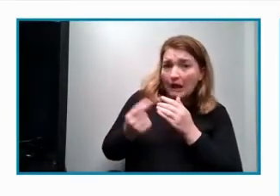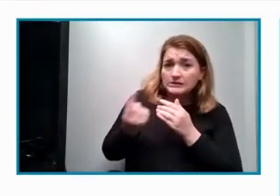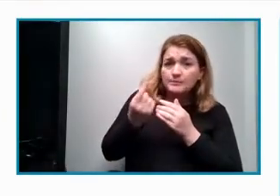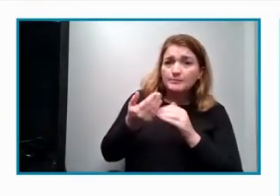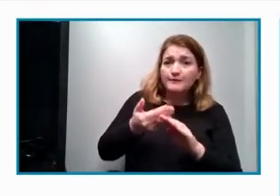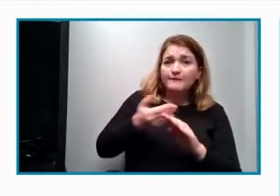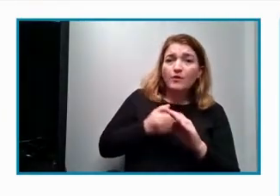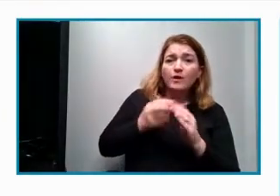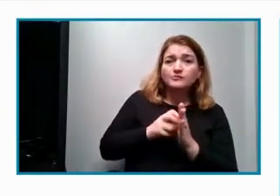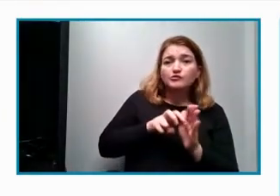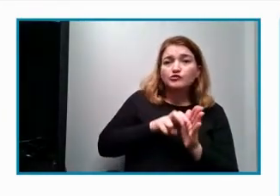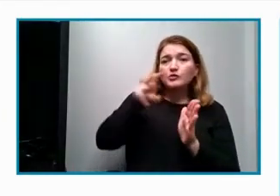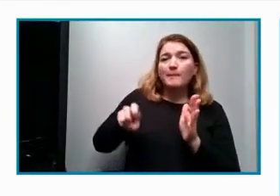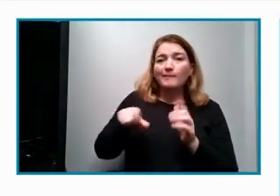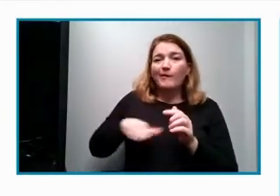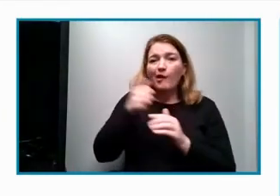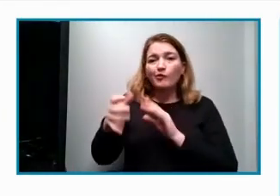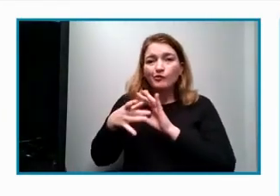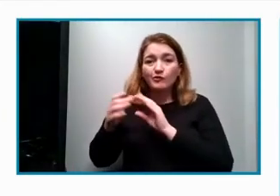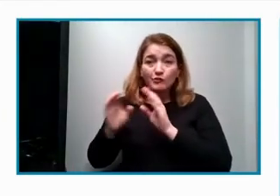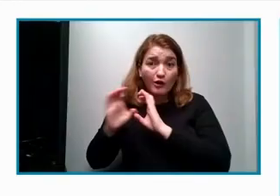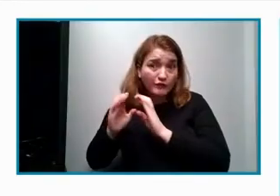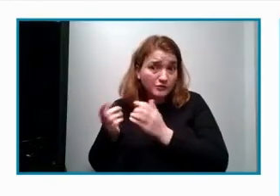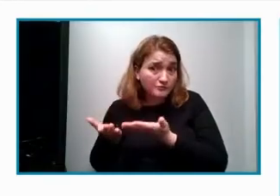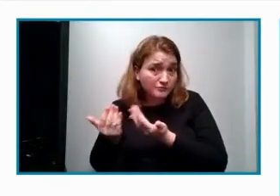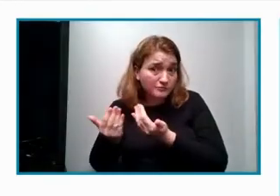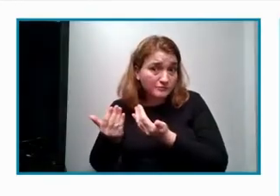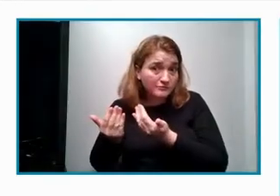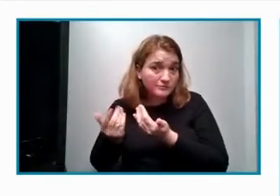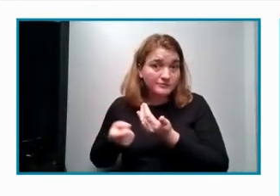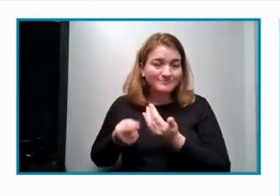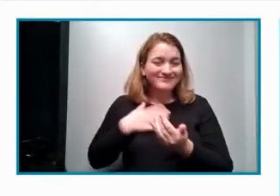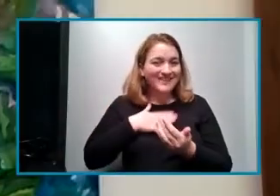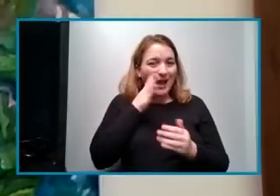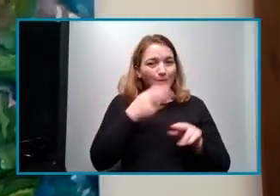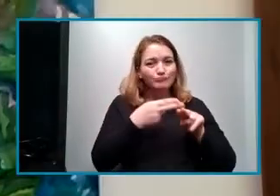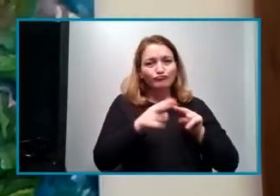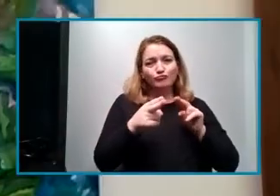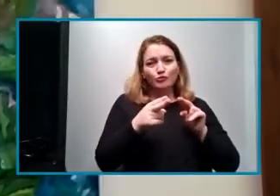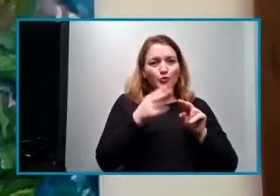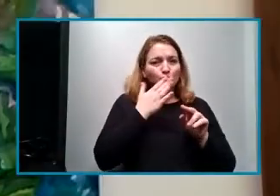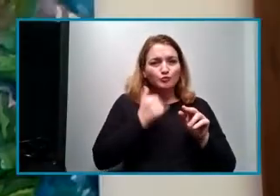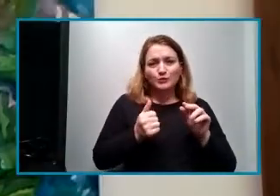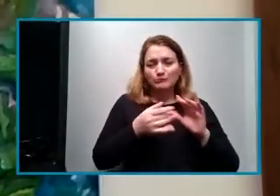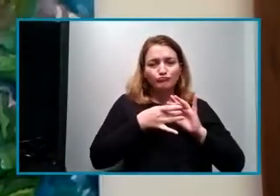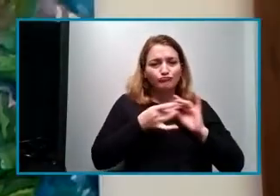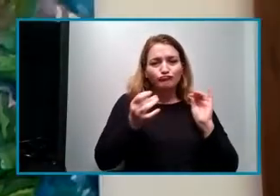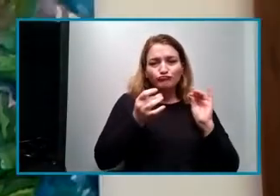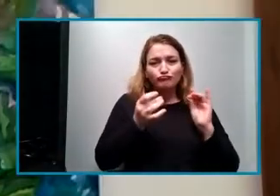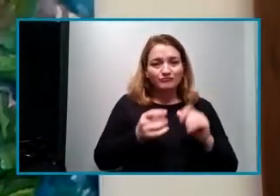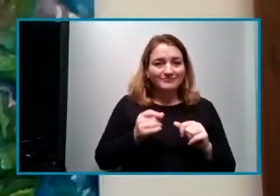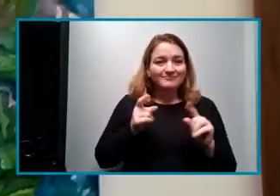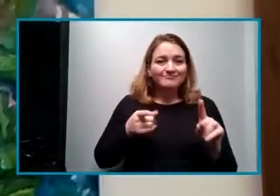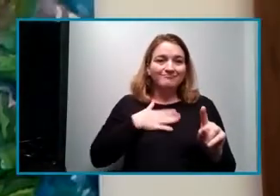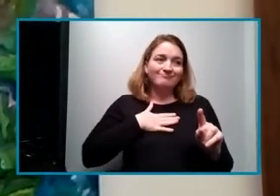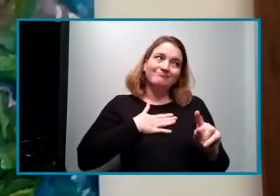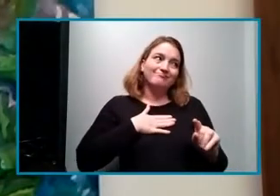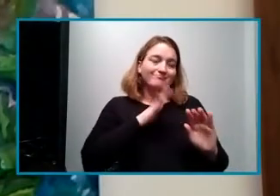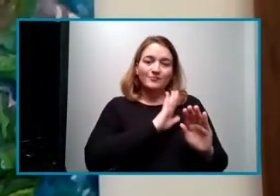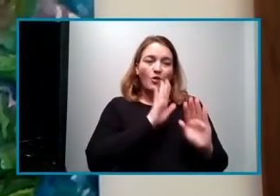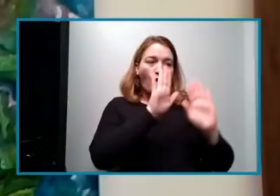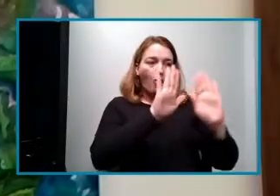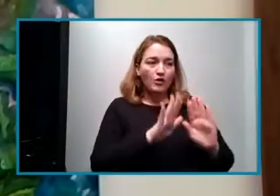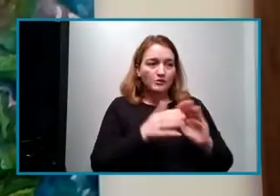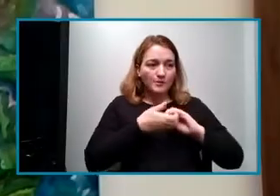some other conversation? Sure. I'll keep my responses quick because I think my awesome partners and Texas really